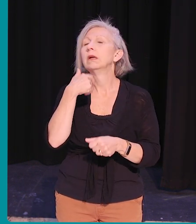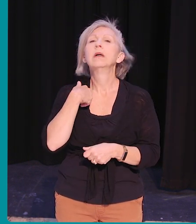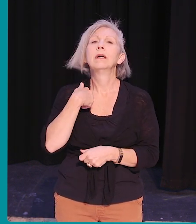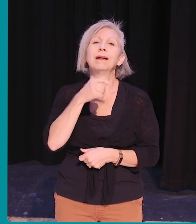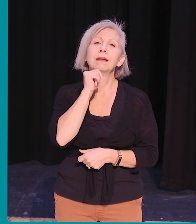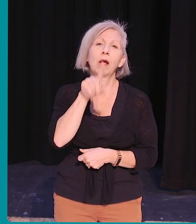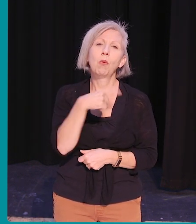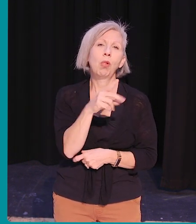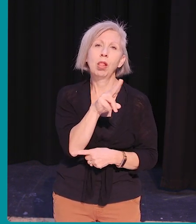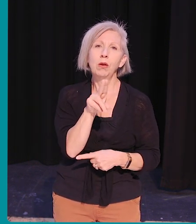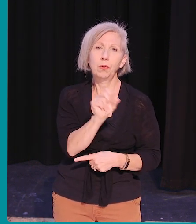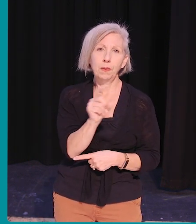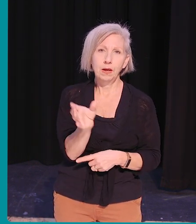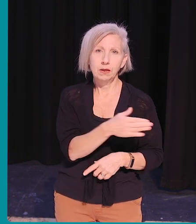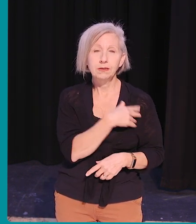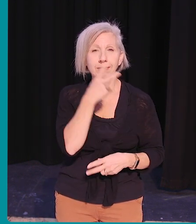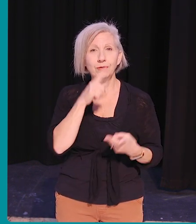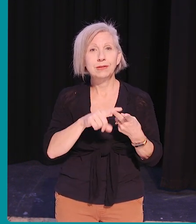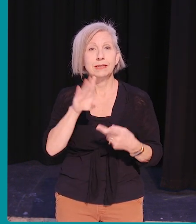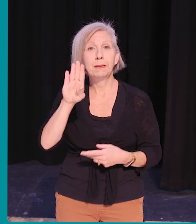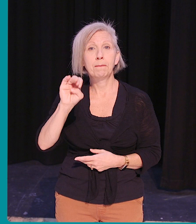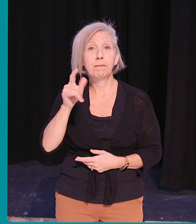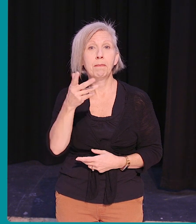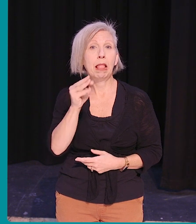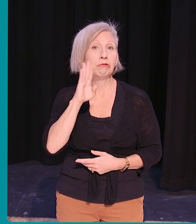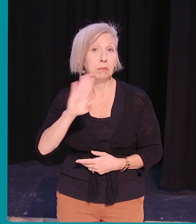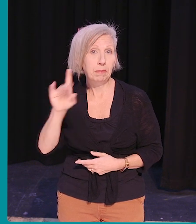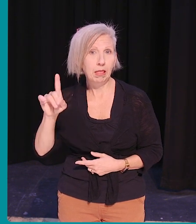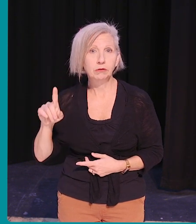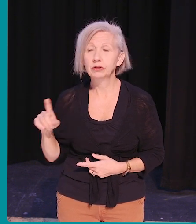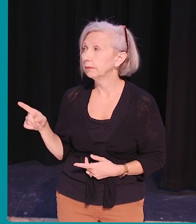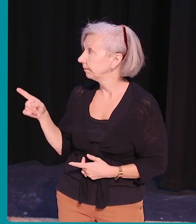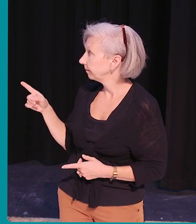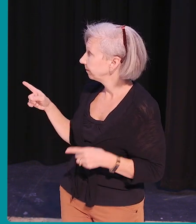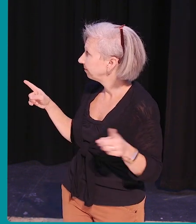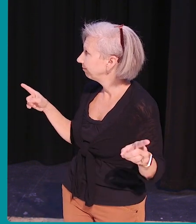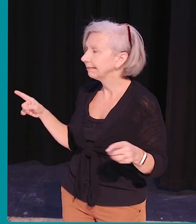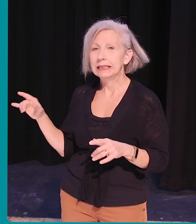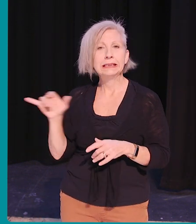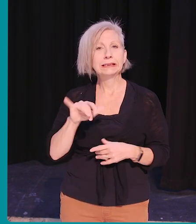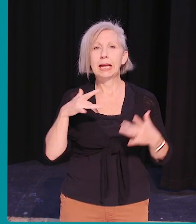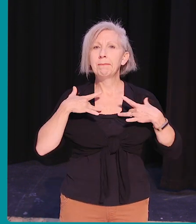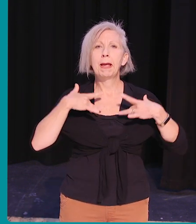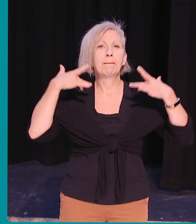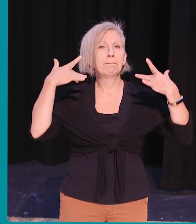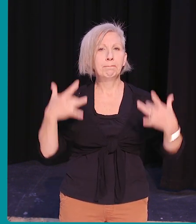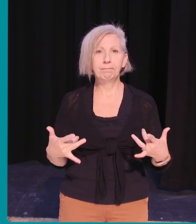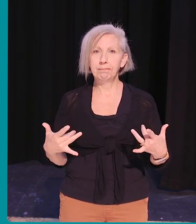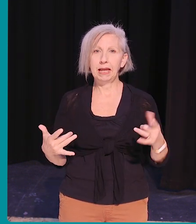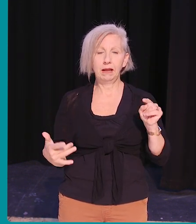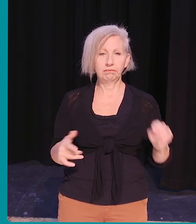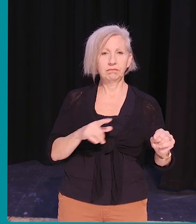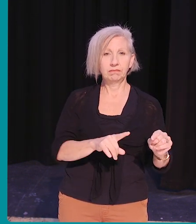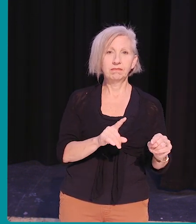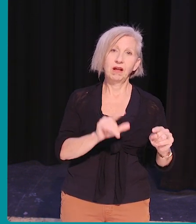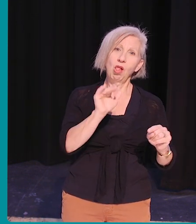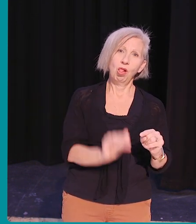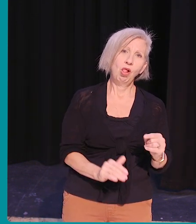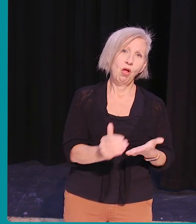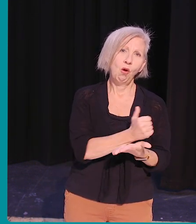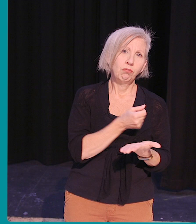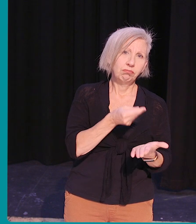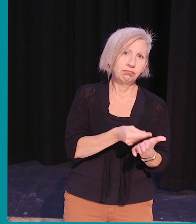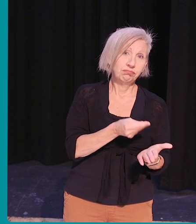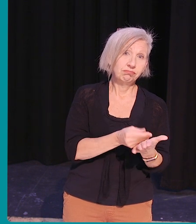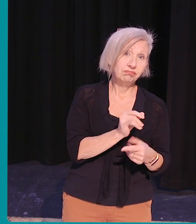Belgium, small growth in low skill jobs, higher growth in higher skill jobs, upper thinking jobs, middle drops like a stone, every single